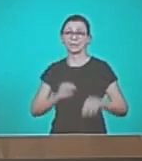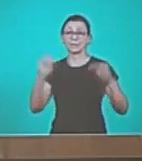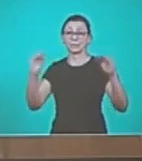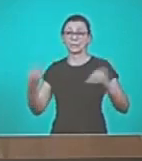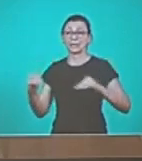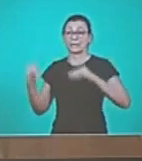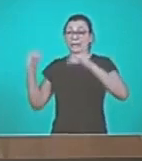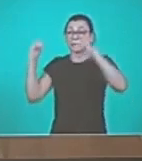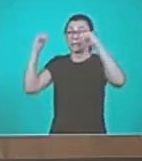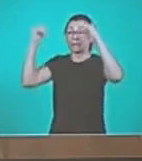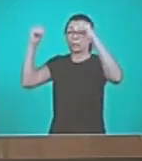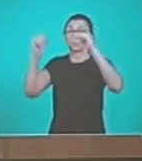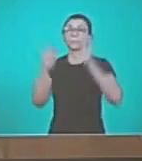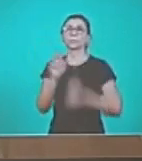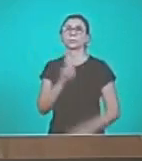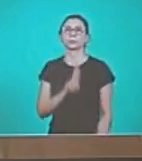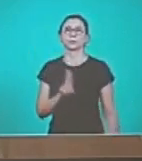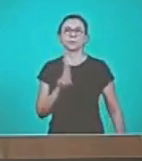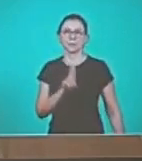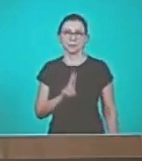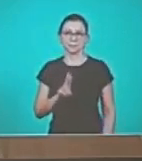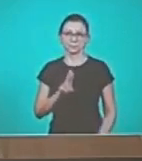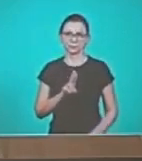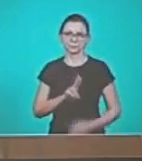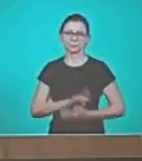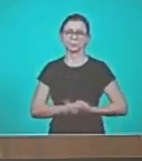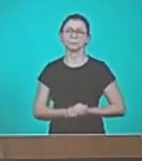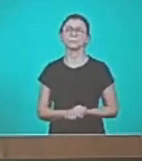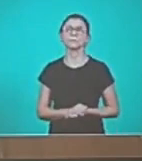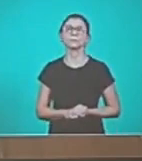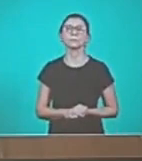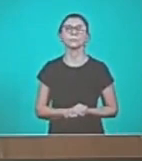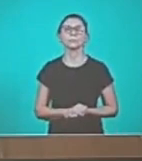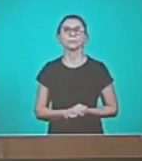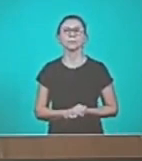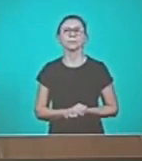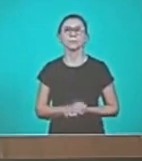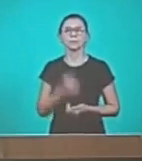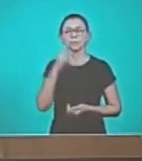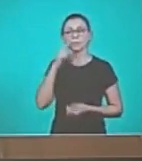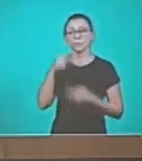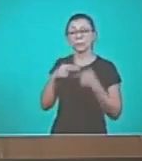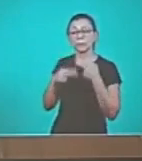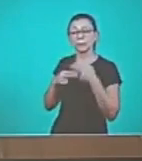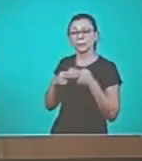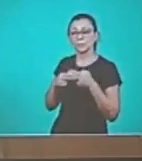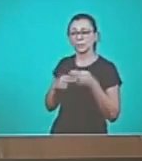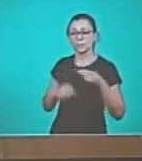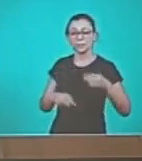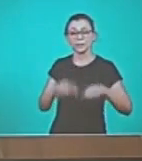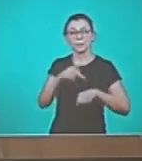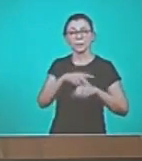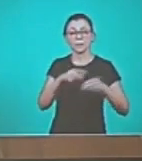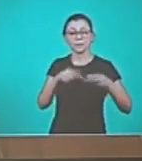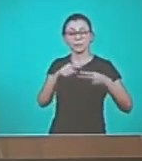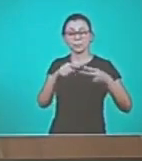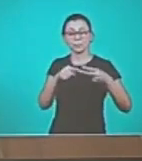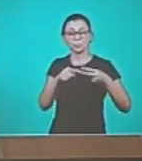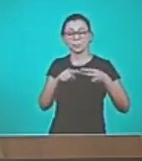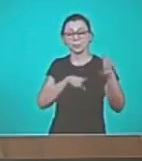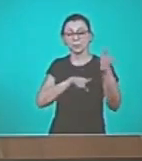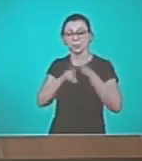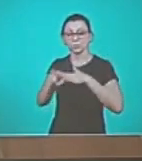this. So then you see Ezra and Nehemiah, when Thurim and Urim had to be